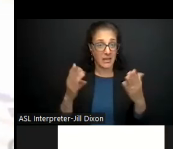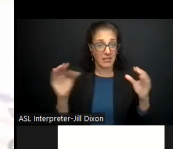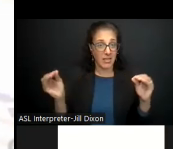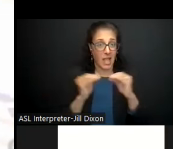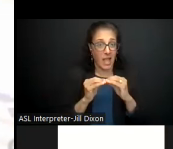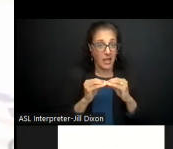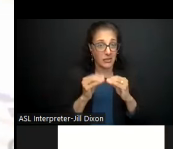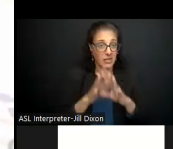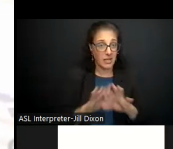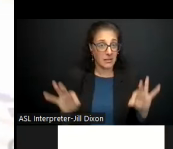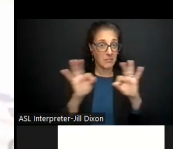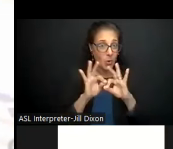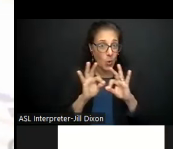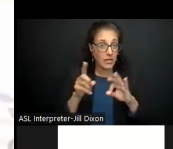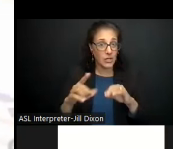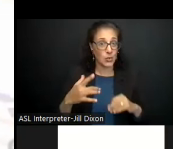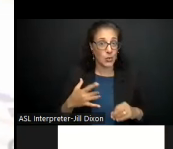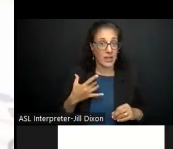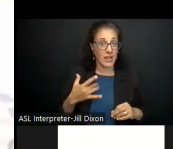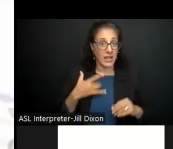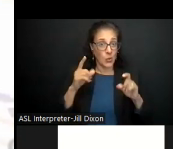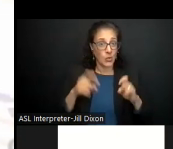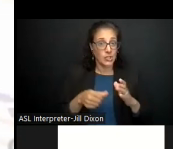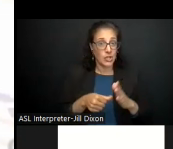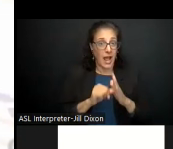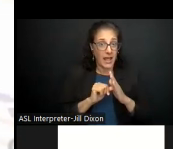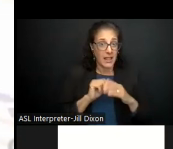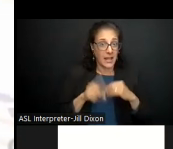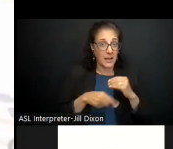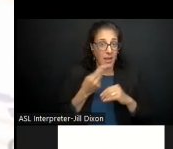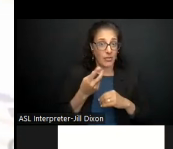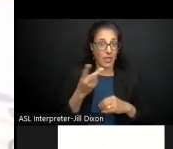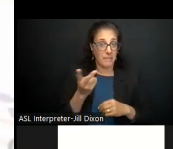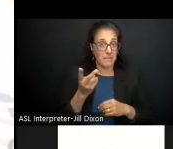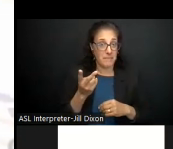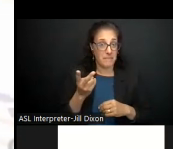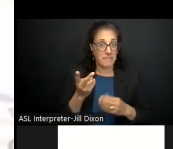that's important that you think we should highlight about them?